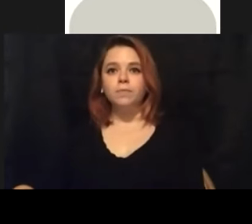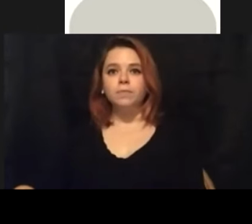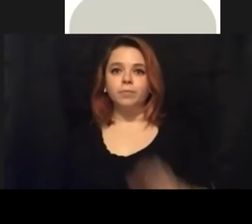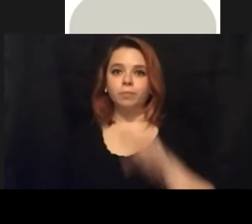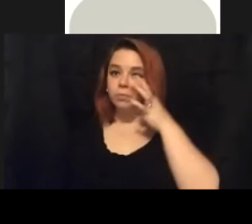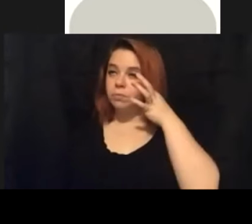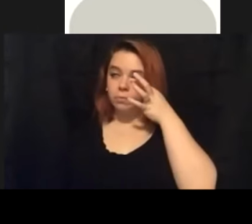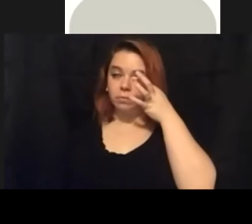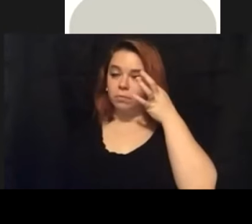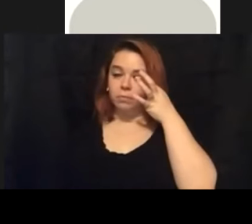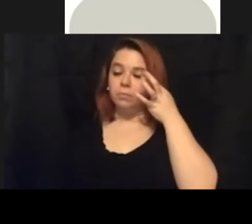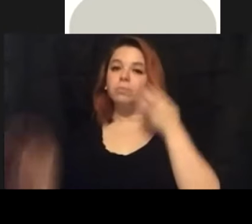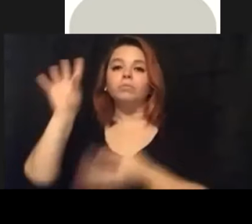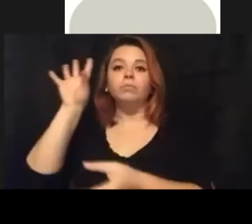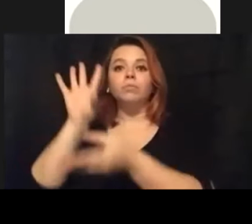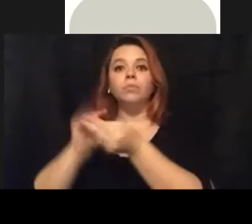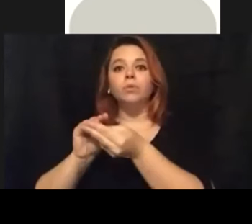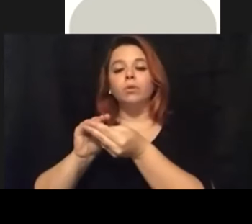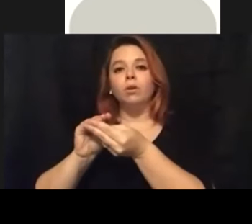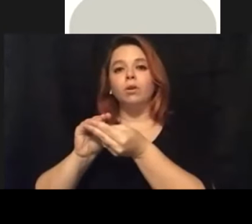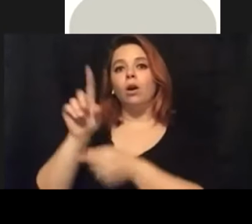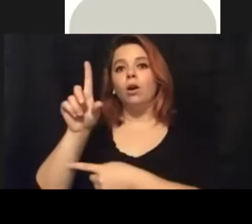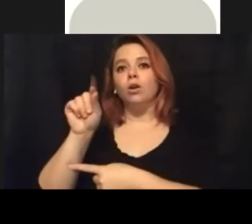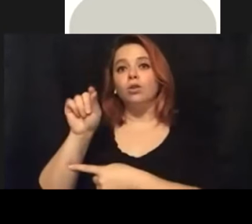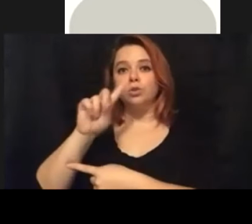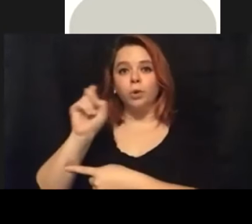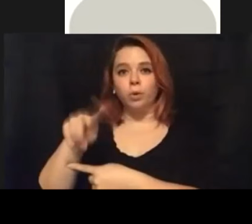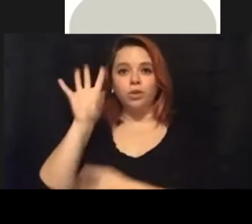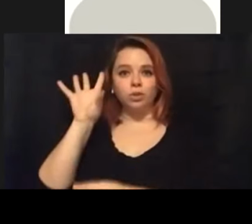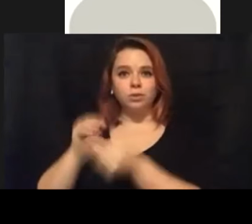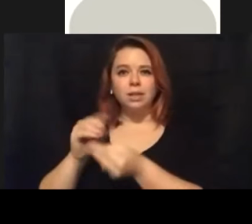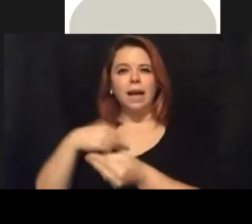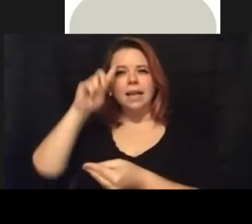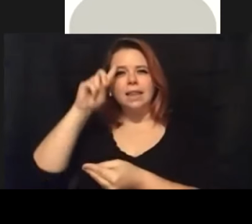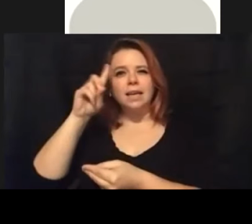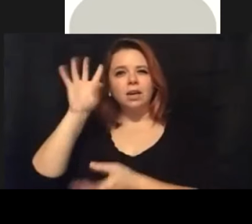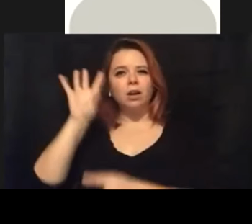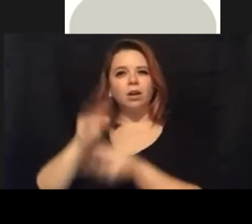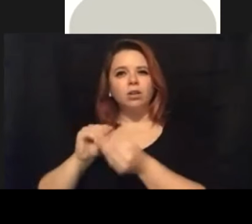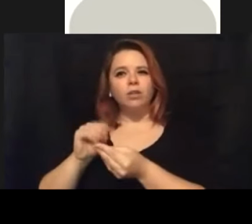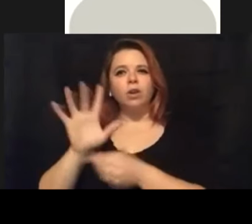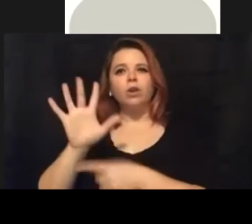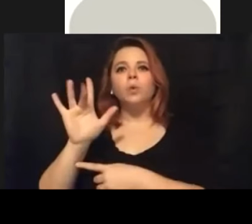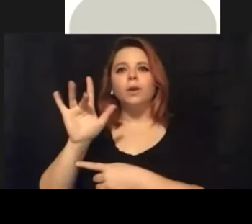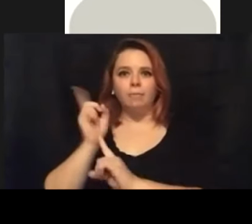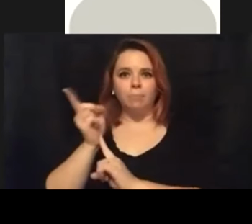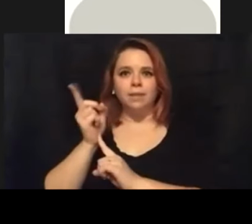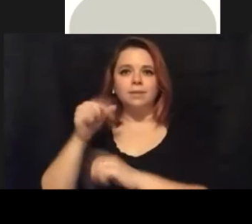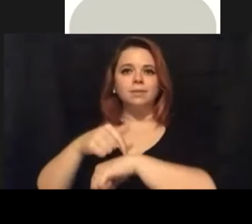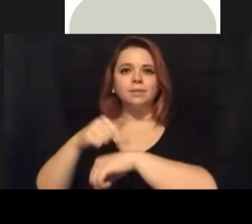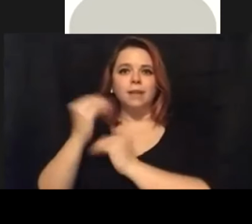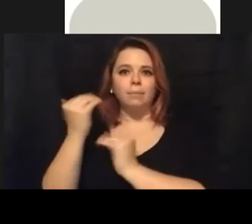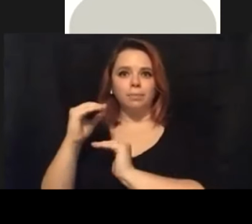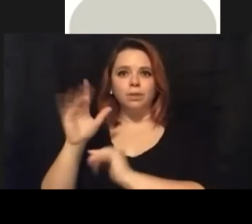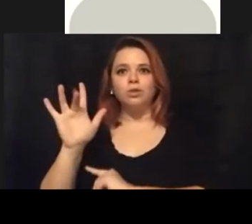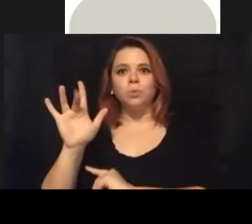It is 20 questions, and you will have, I believe, 20 minutes. No, I give you 25 minutes. All right, so, oh, and it does